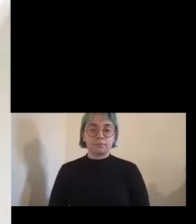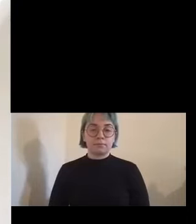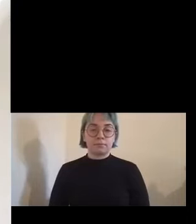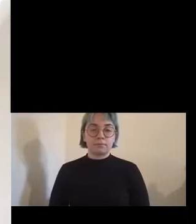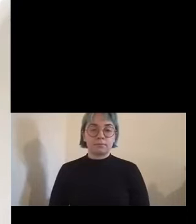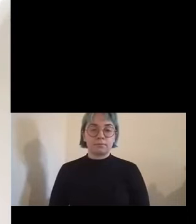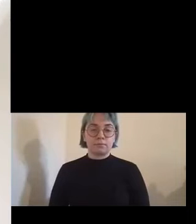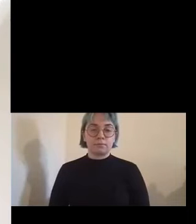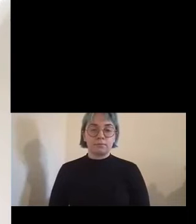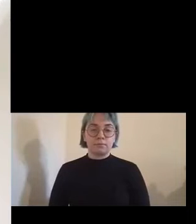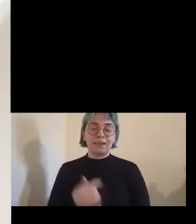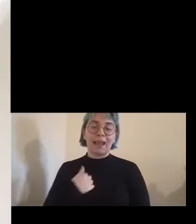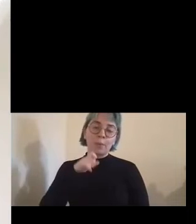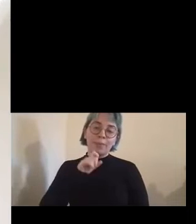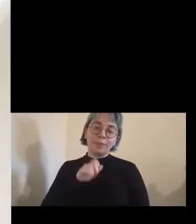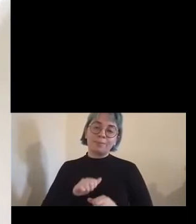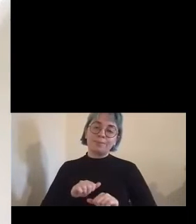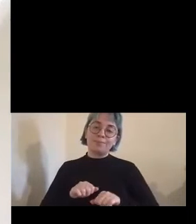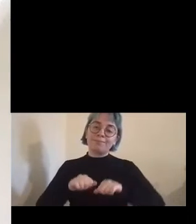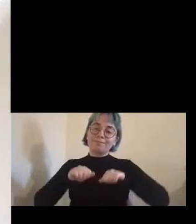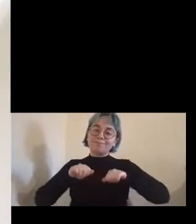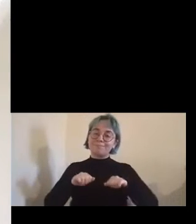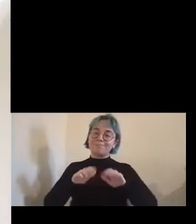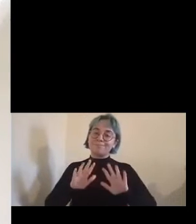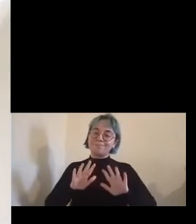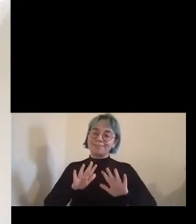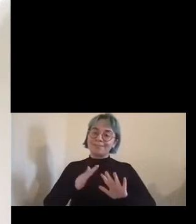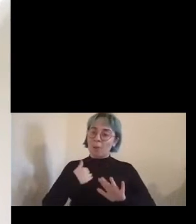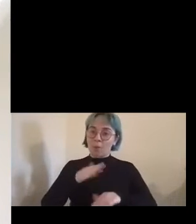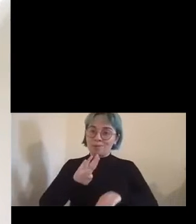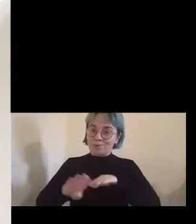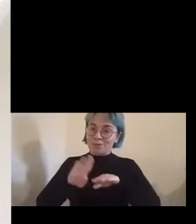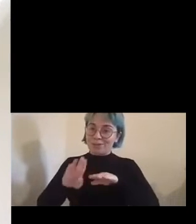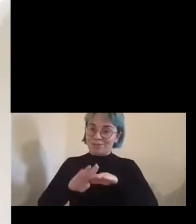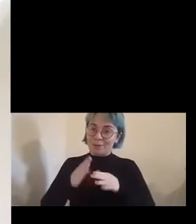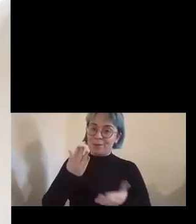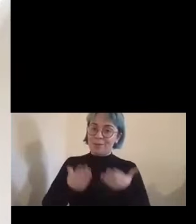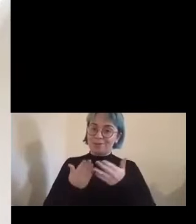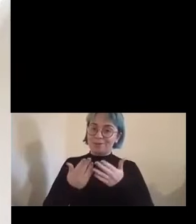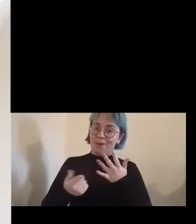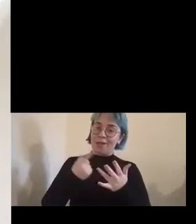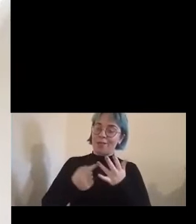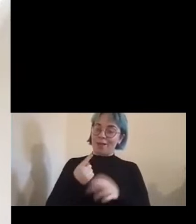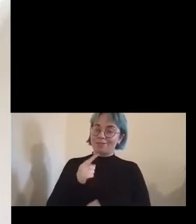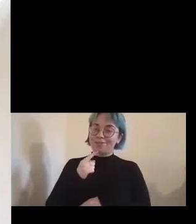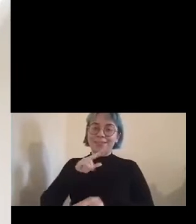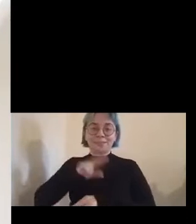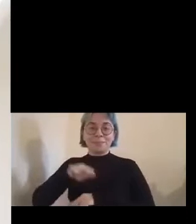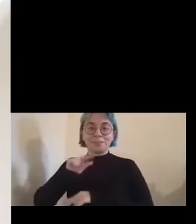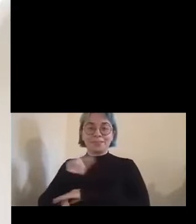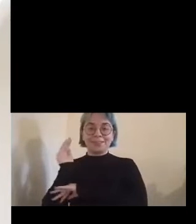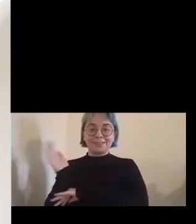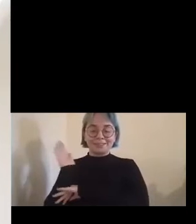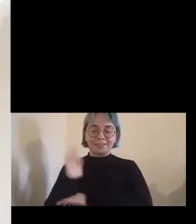I will actually step back a little bit and will not be as practical probably as my first speaker, and